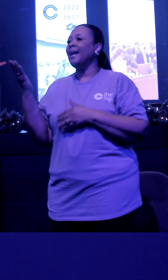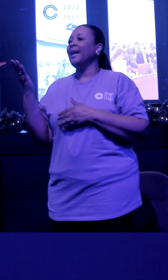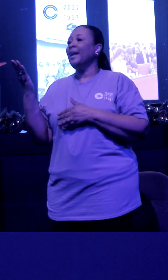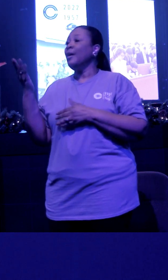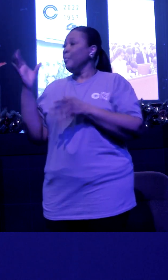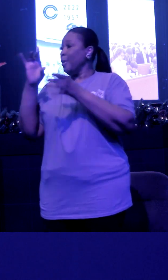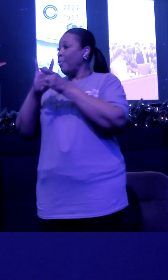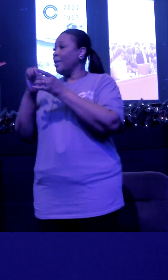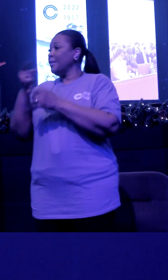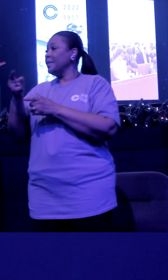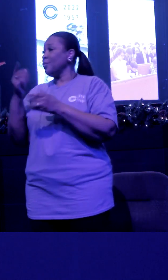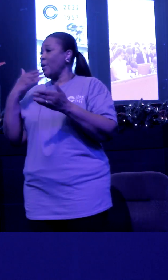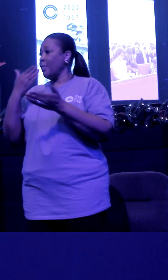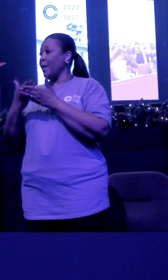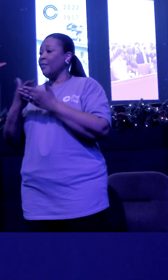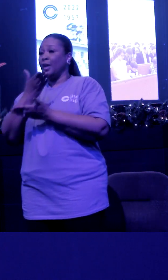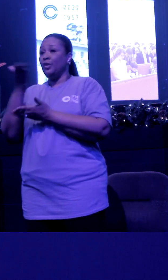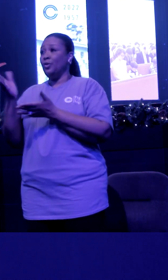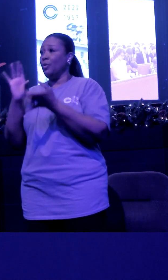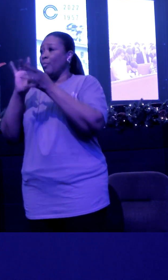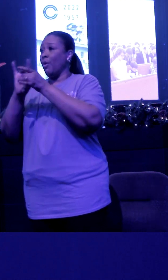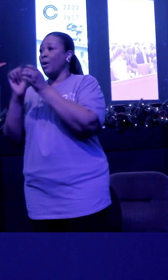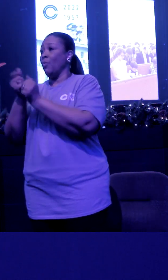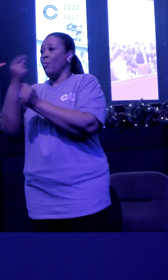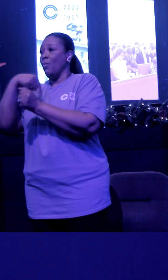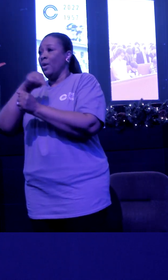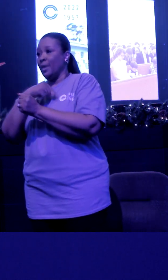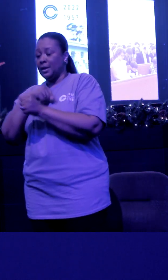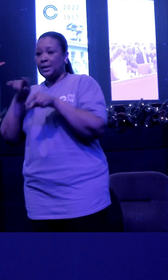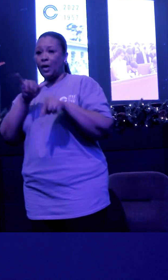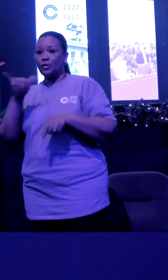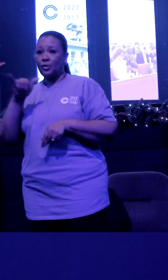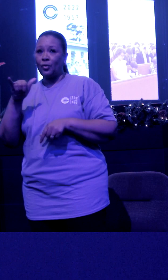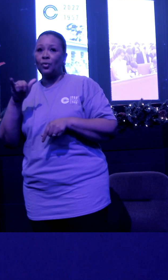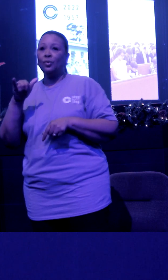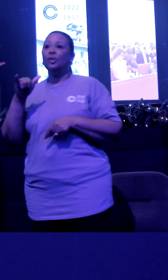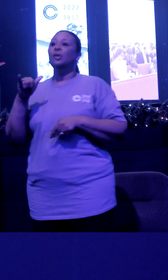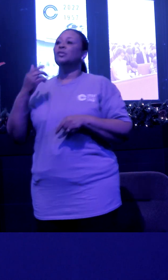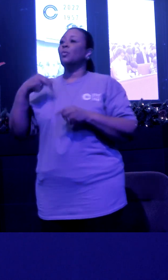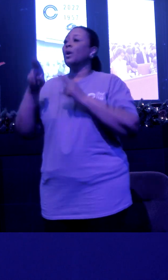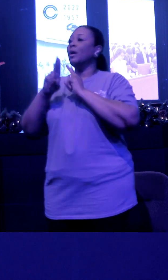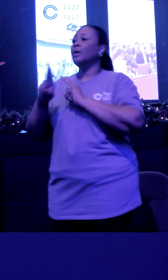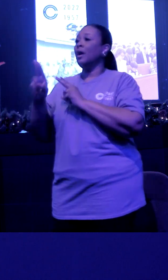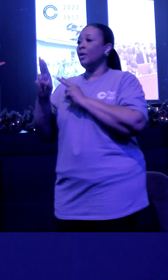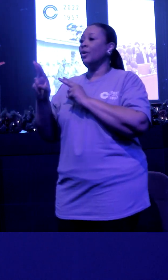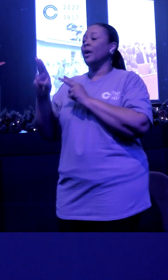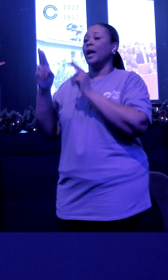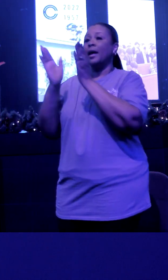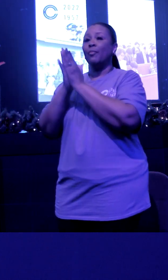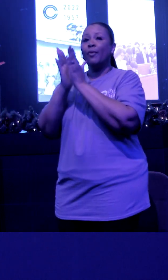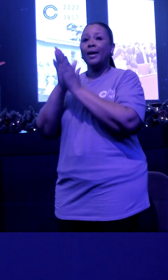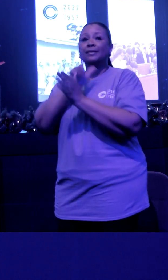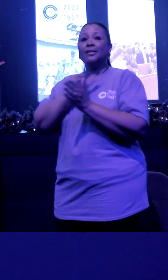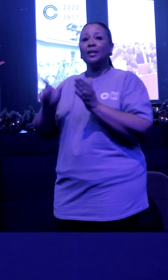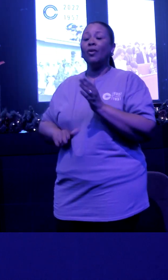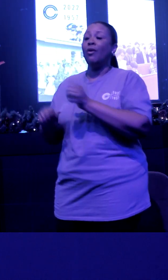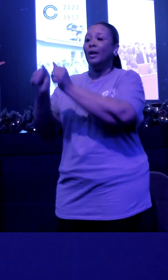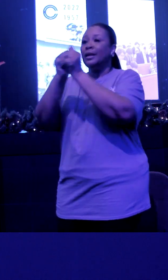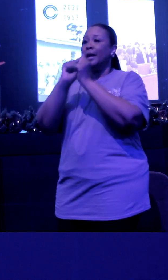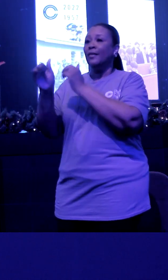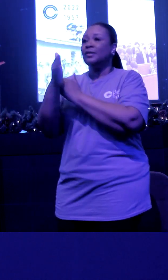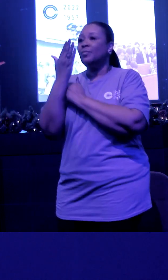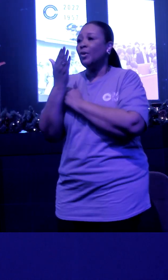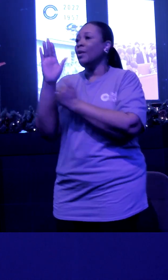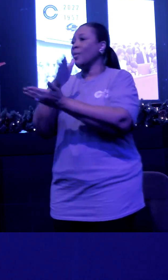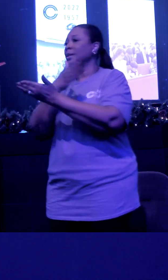part of. And we're just thankful that you're a part of that as well. All right, so we're on our feet now. We're going to put our hands together this morning. We're